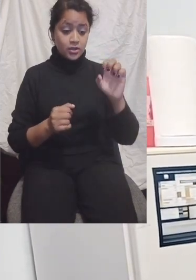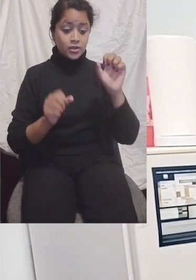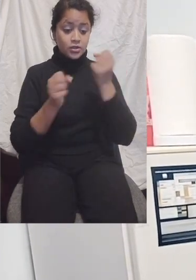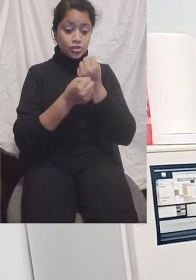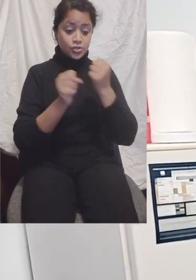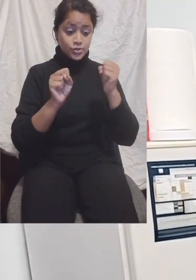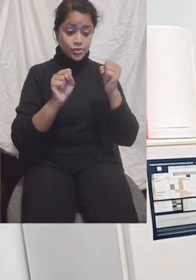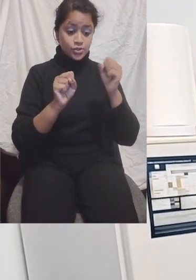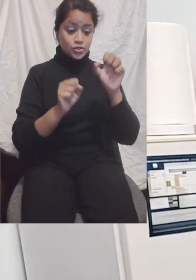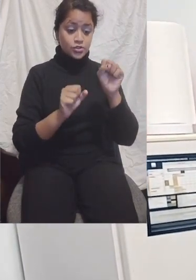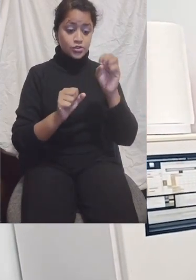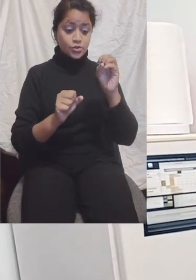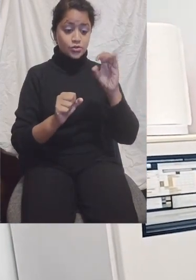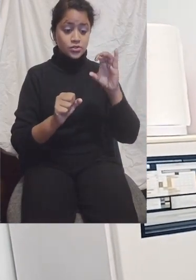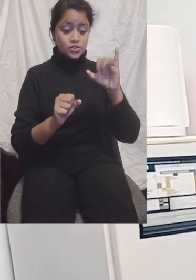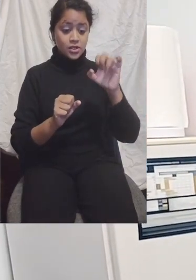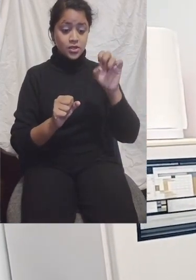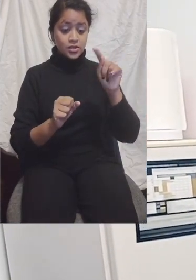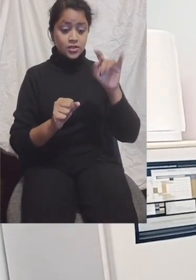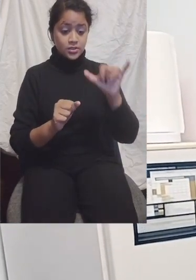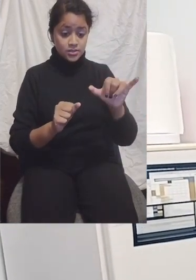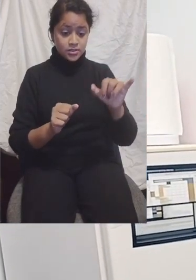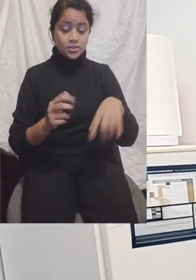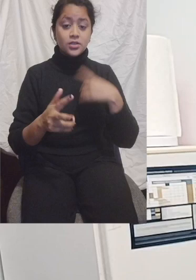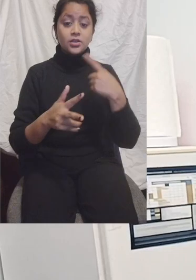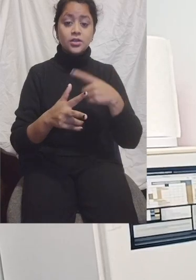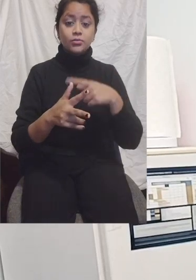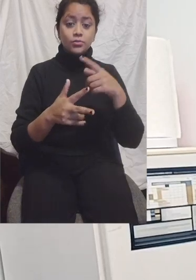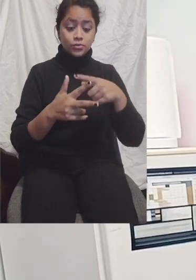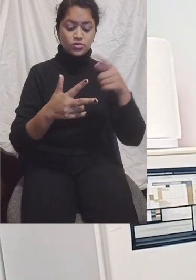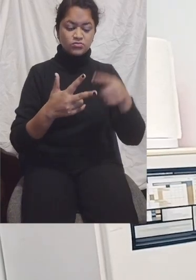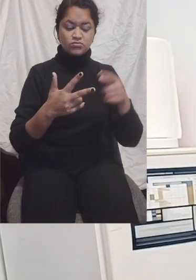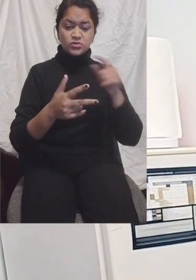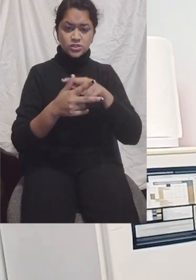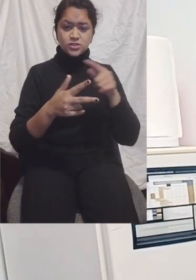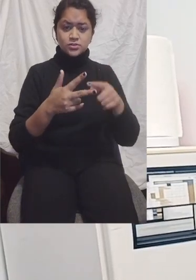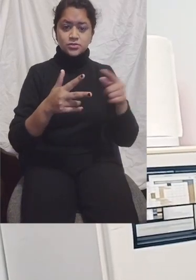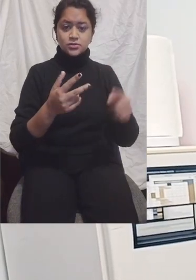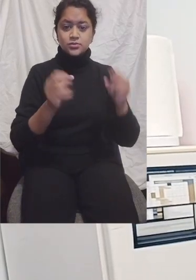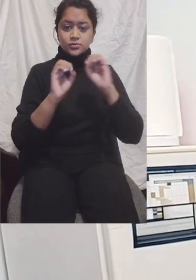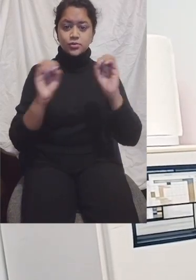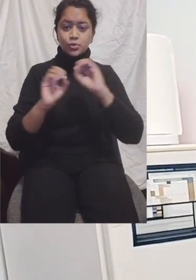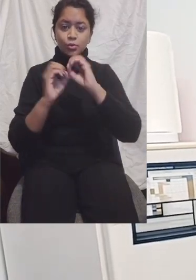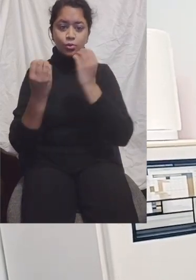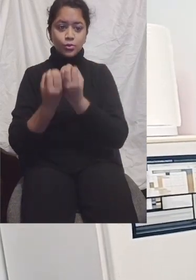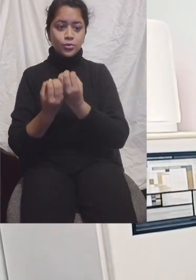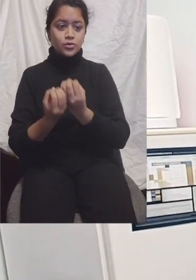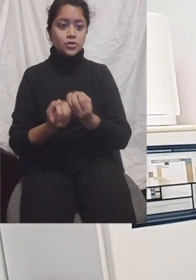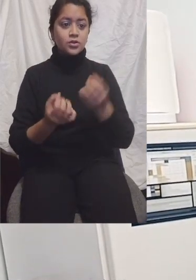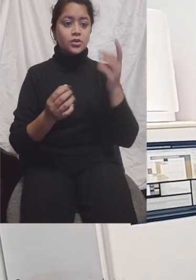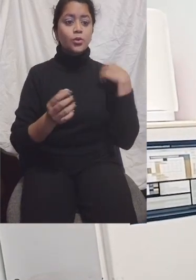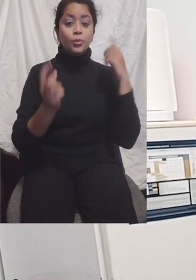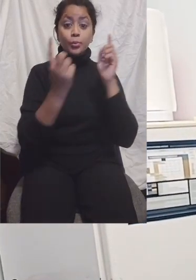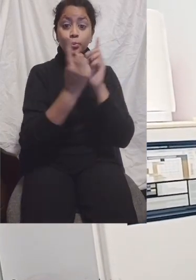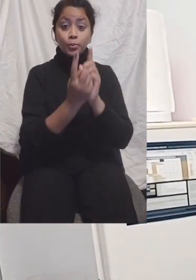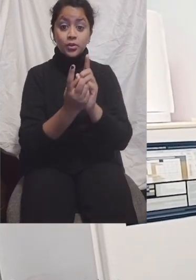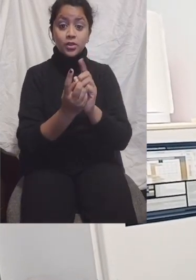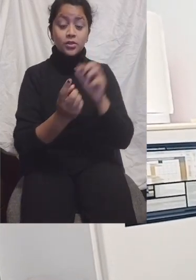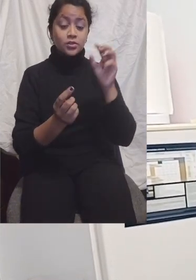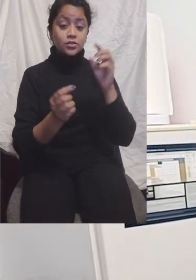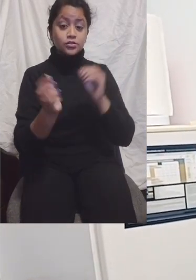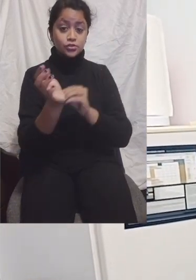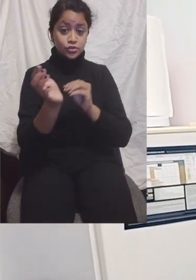at a time, C.A.R.E. And for kids who want to adopt a pet, we'll be meeting with Dr. Olivia